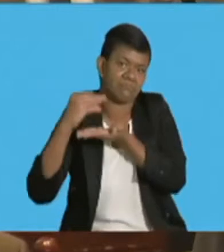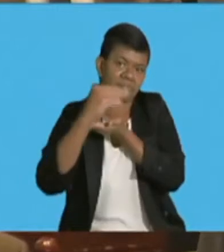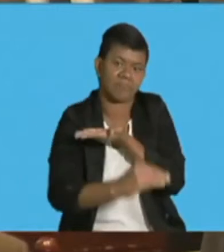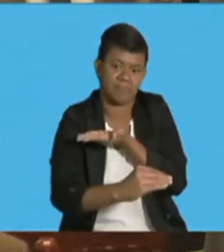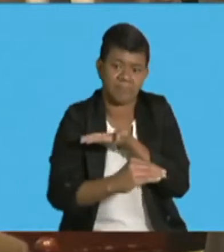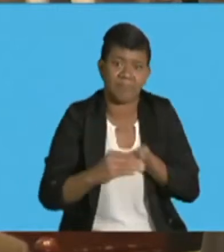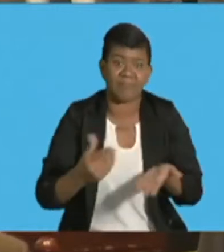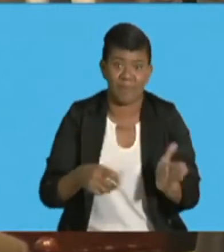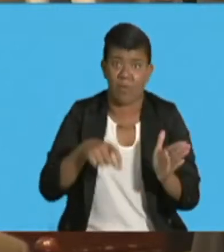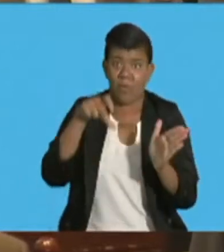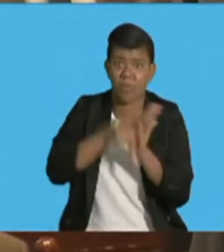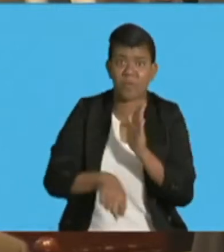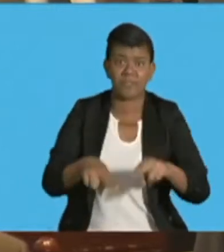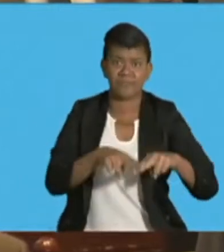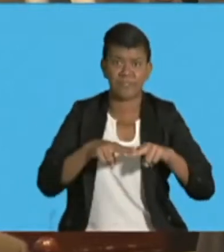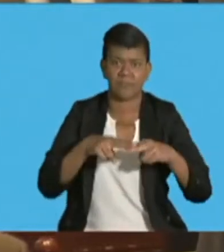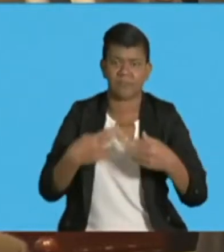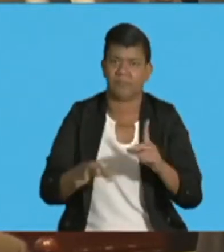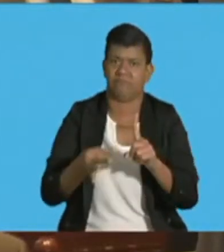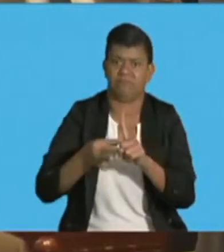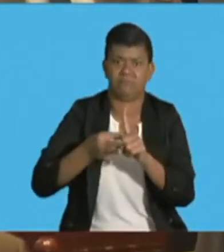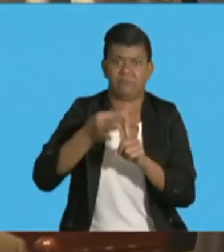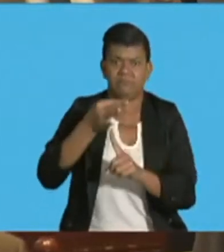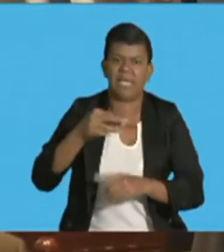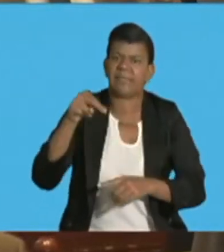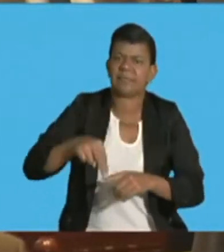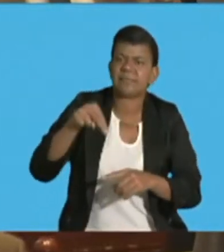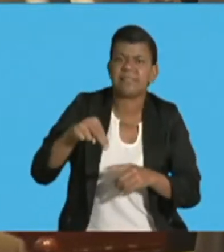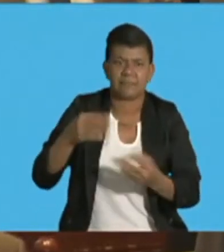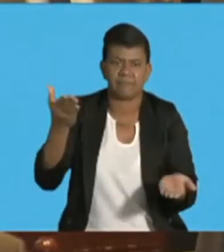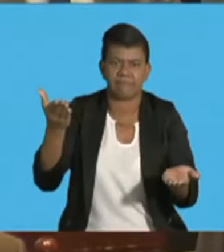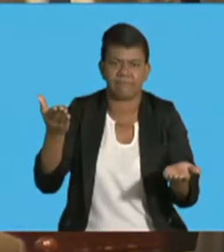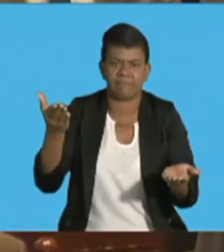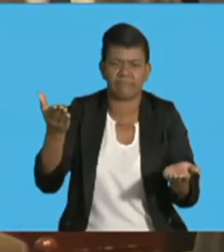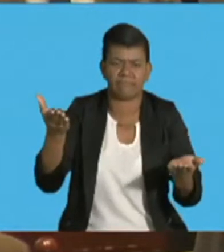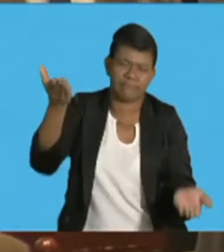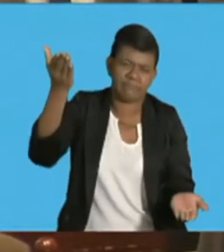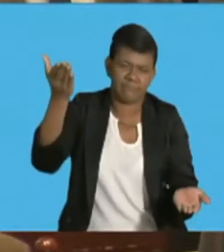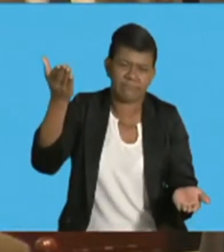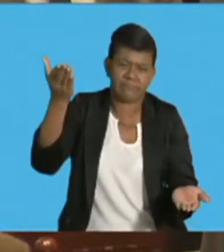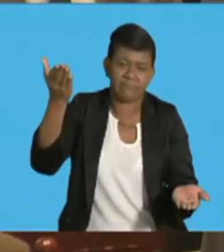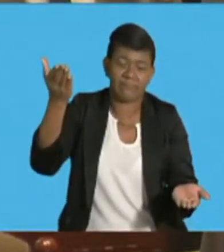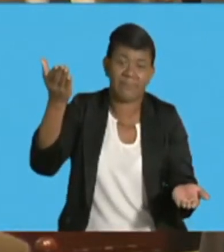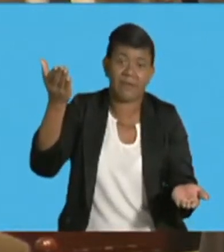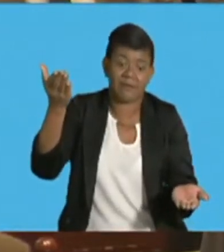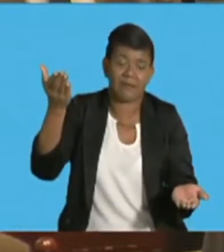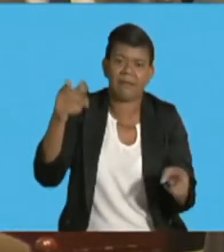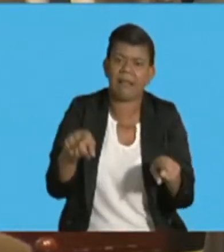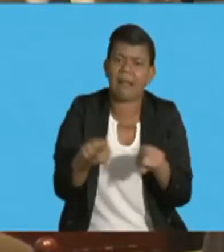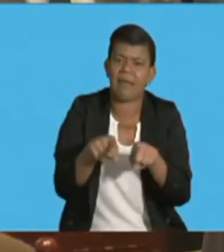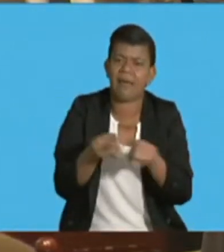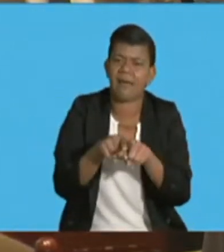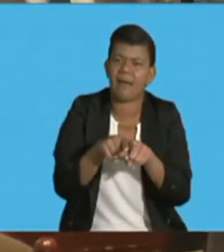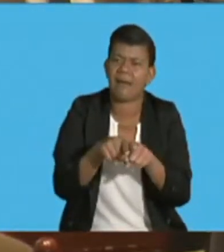development needs far outweigh existing domestic and international finance flows. In other words, there's a huge gap between the